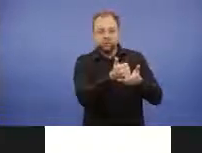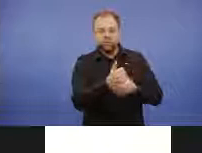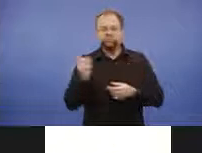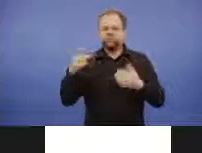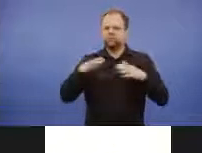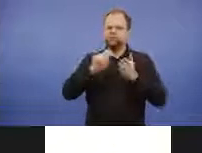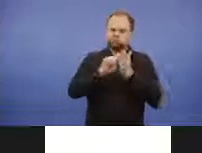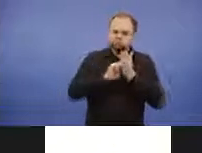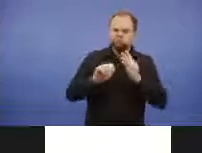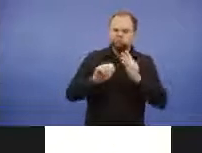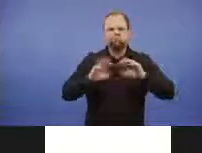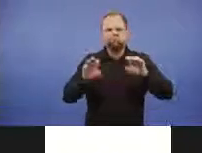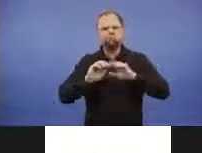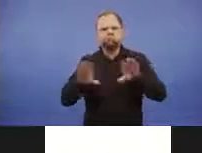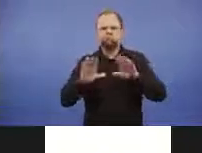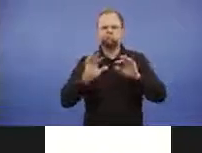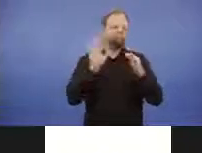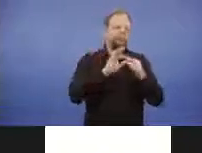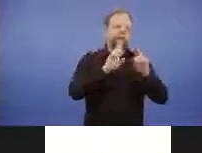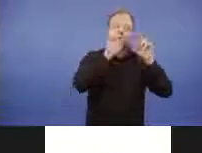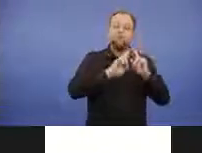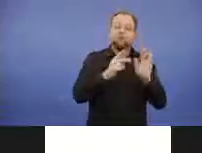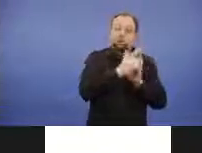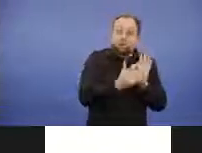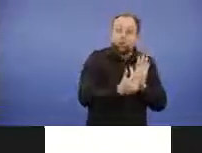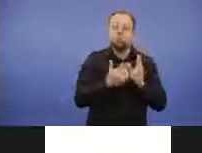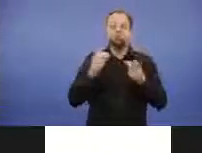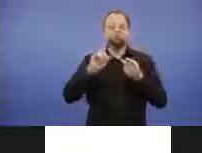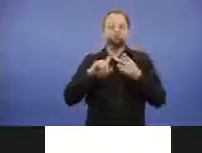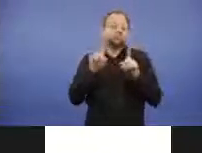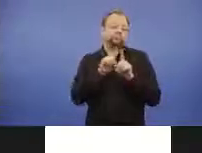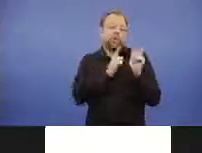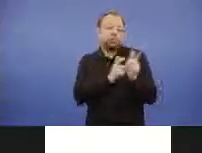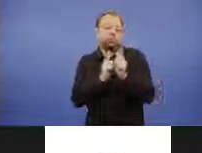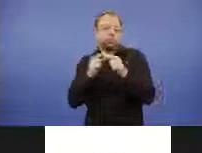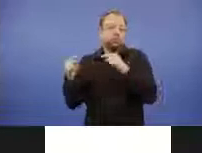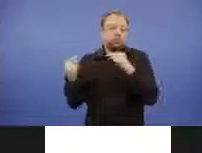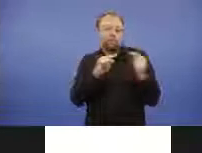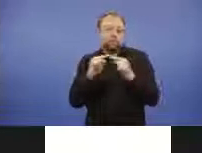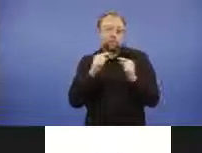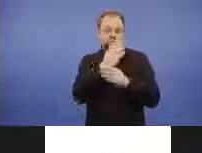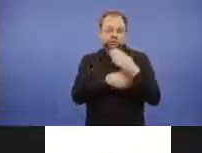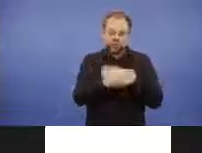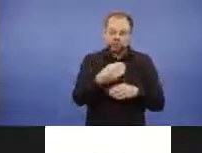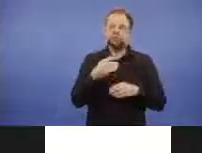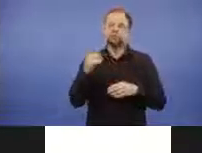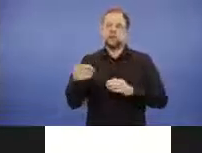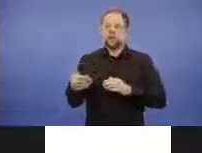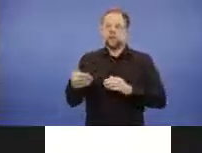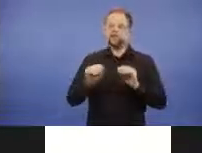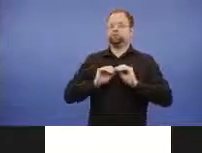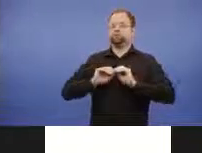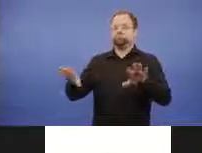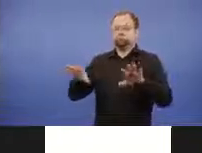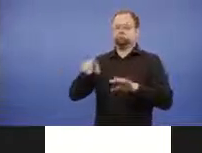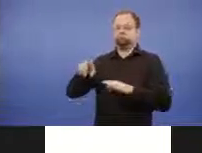Sarah. Good morning, good evening, good afternoon to everyone. I have the distinct honor of presenting to